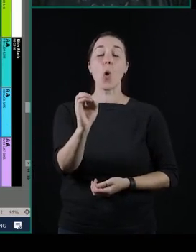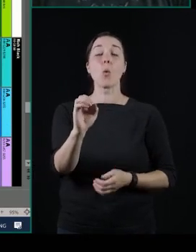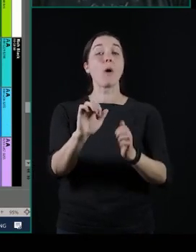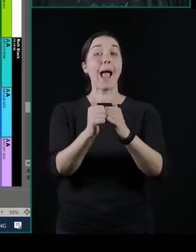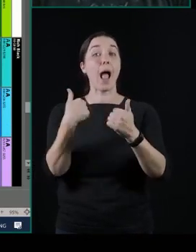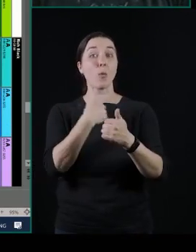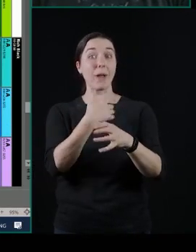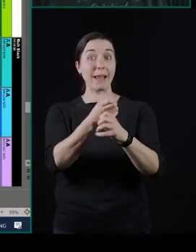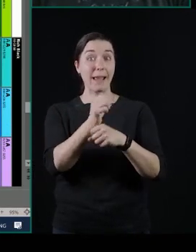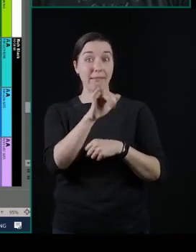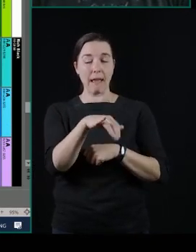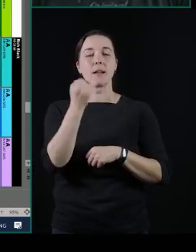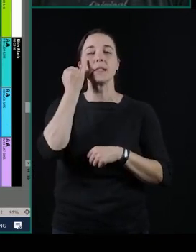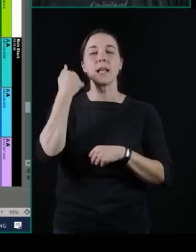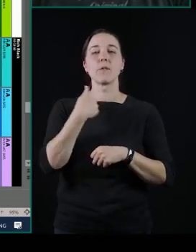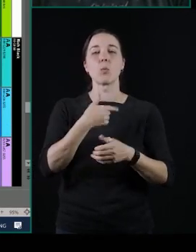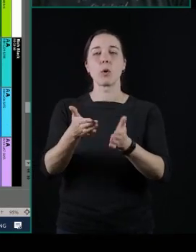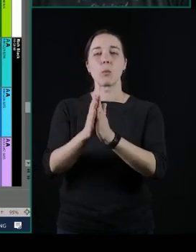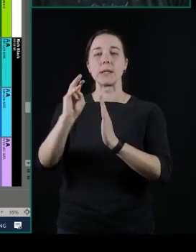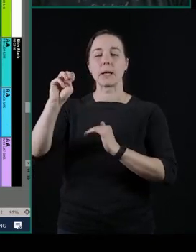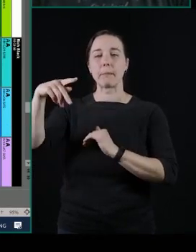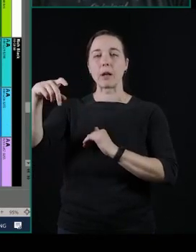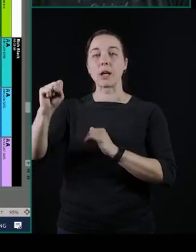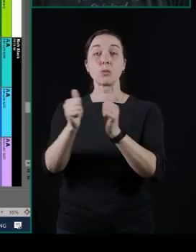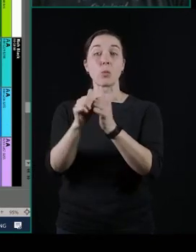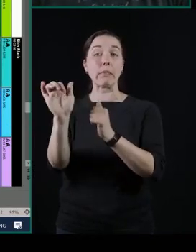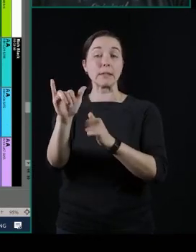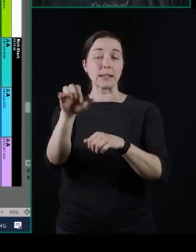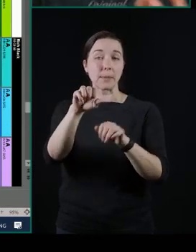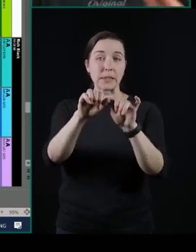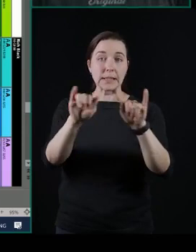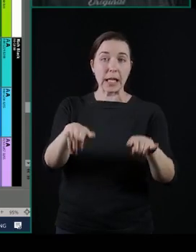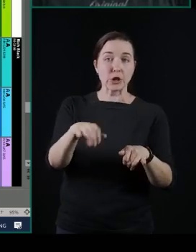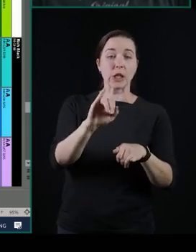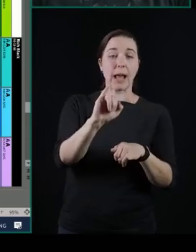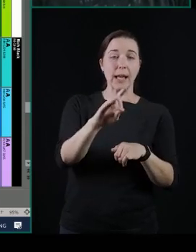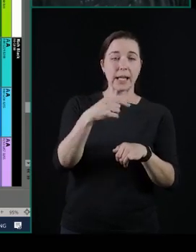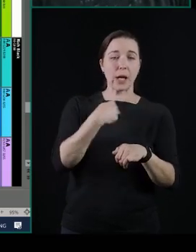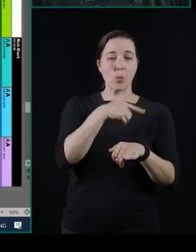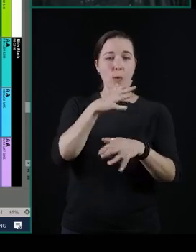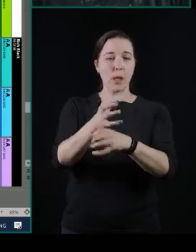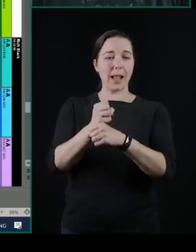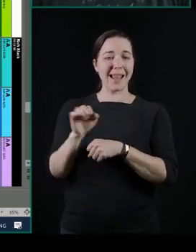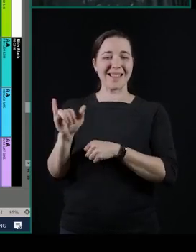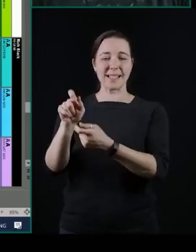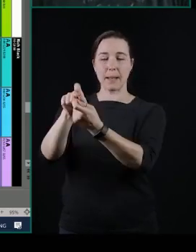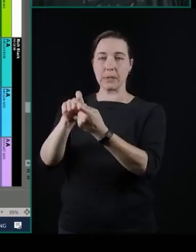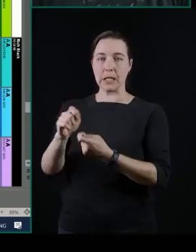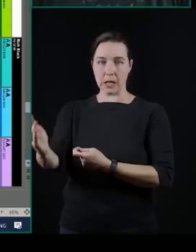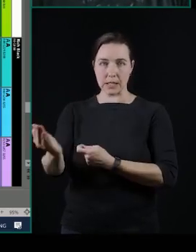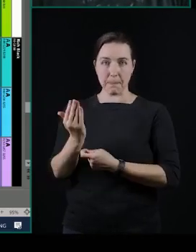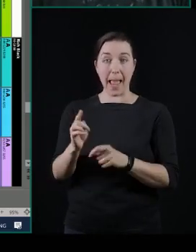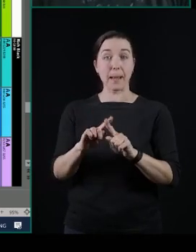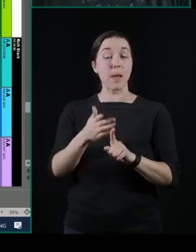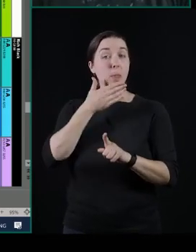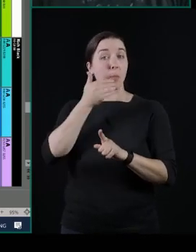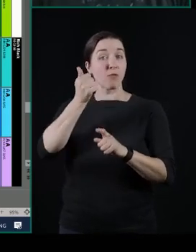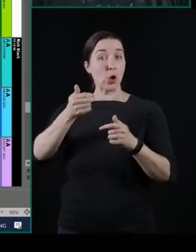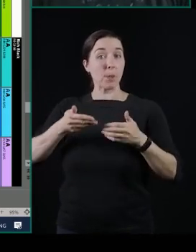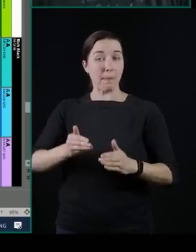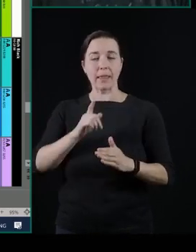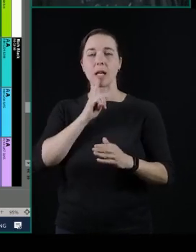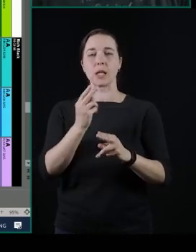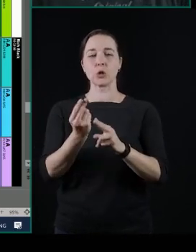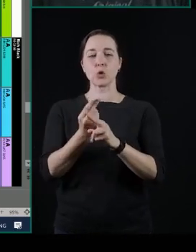if we request multiplayer server with the same session ID, we'll get the same details back. But the preferred method is to use the get